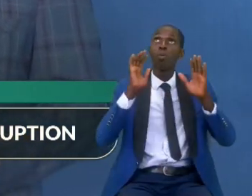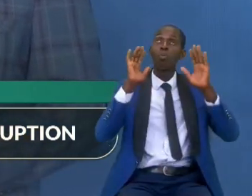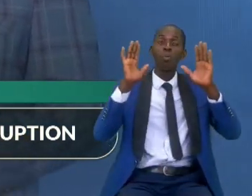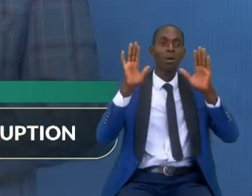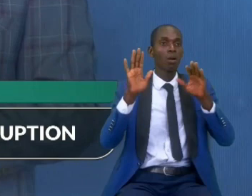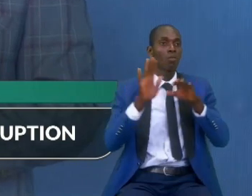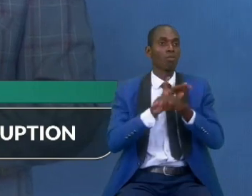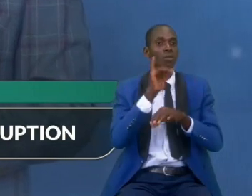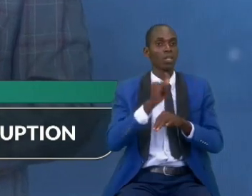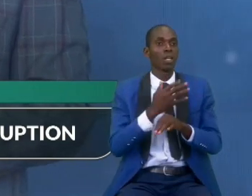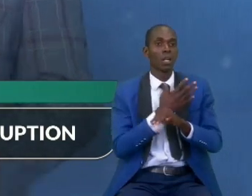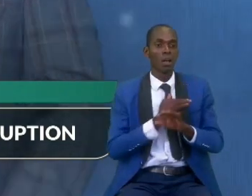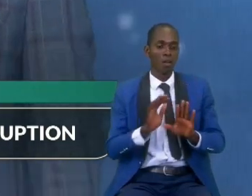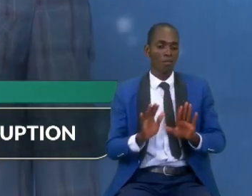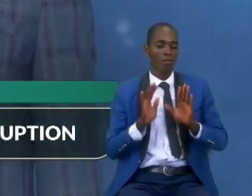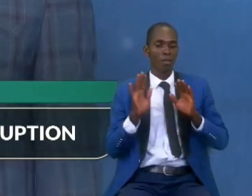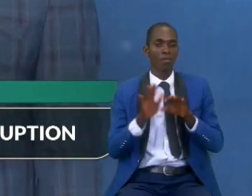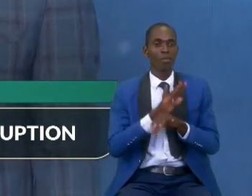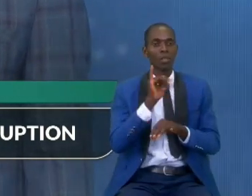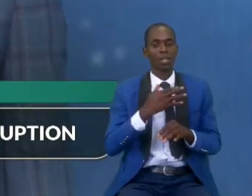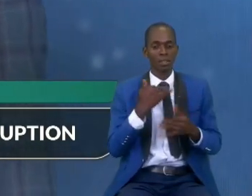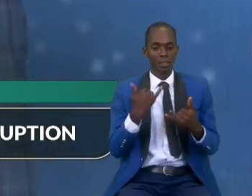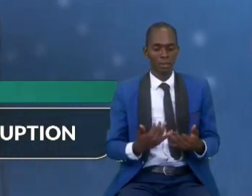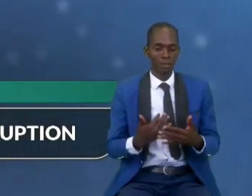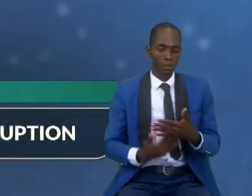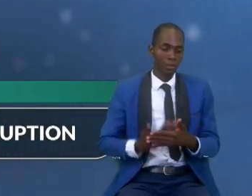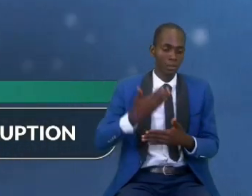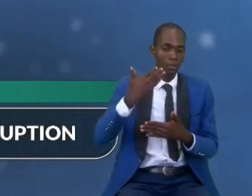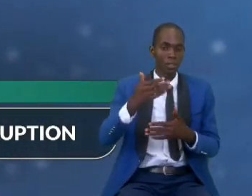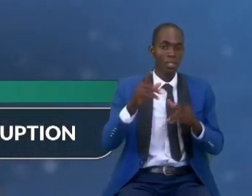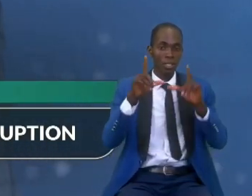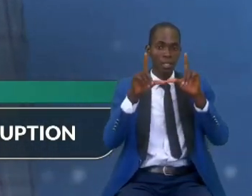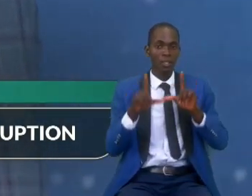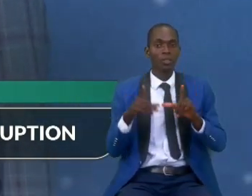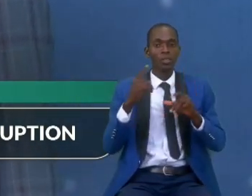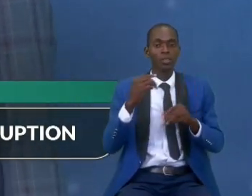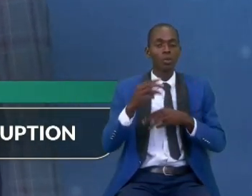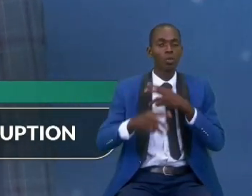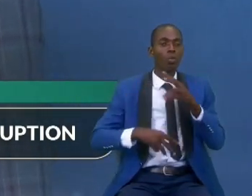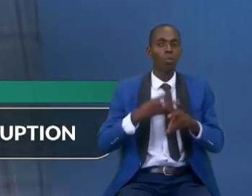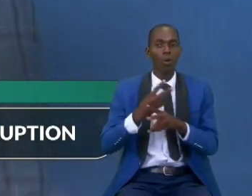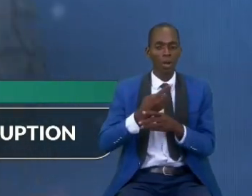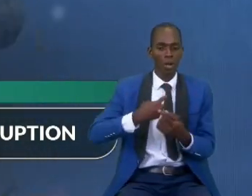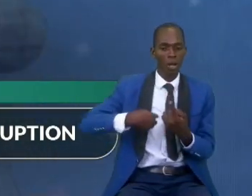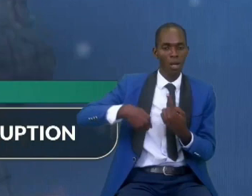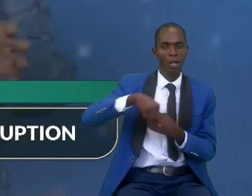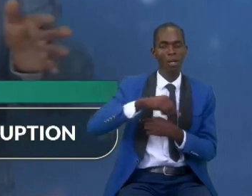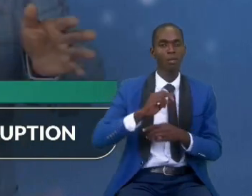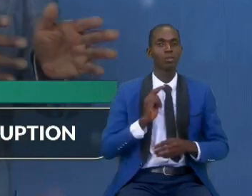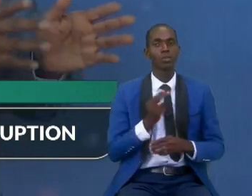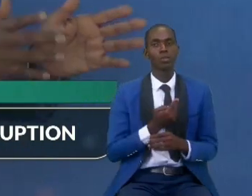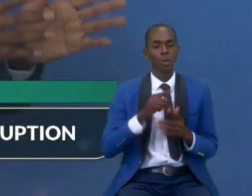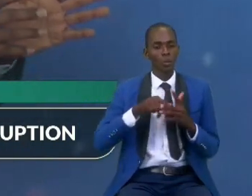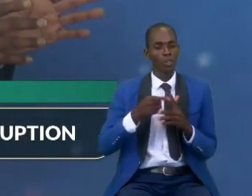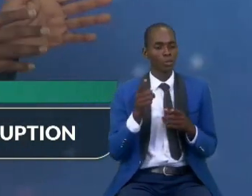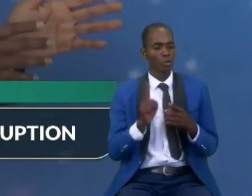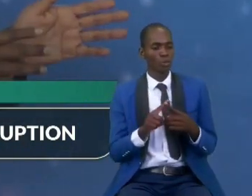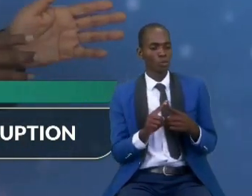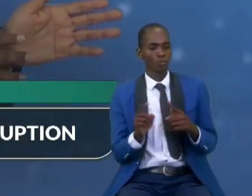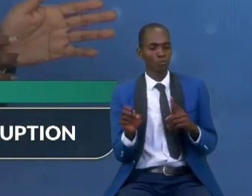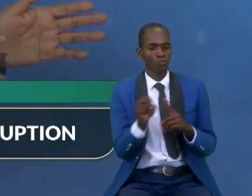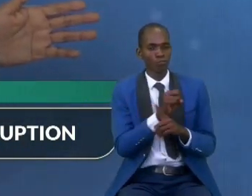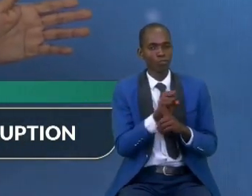world around us, they begin to tamper with the creation of God,